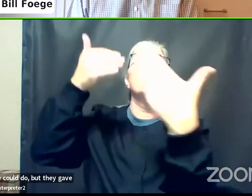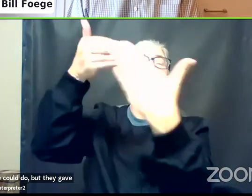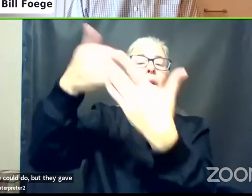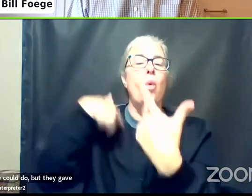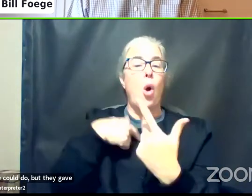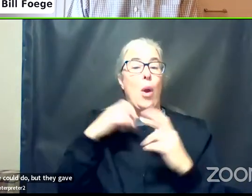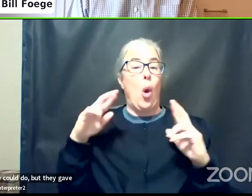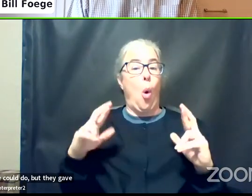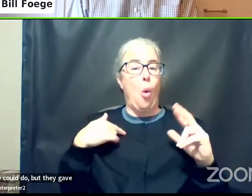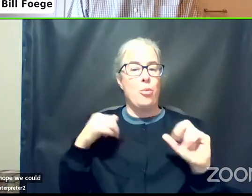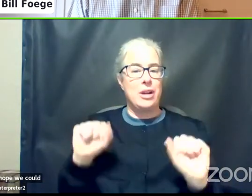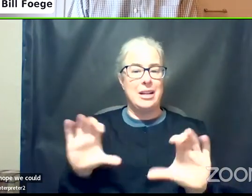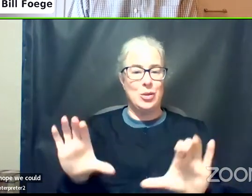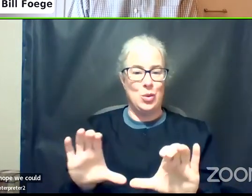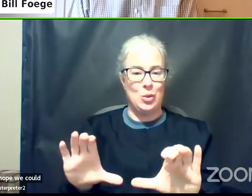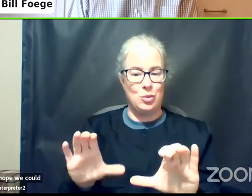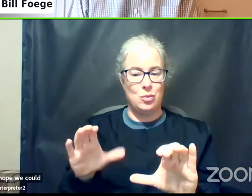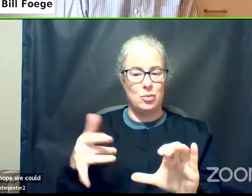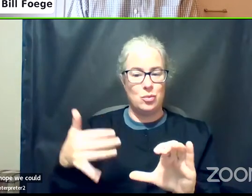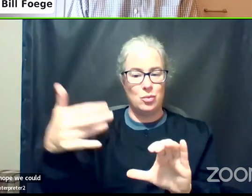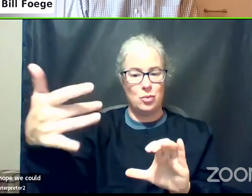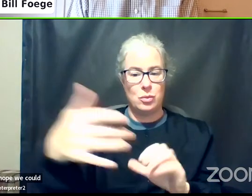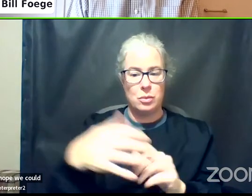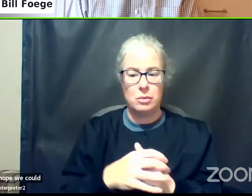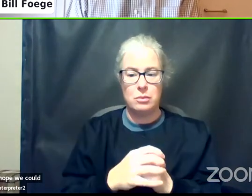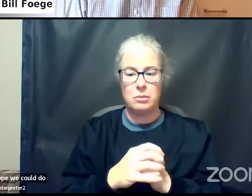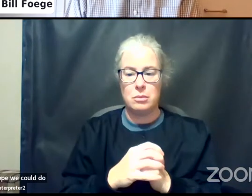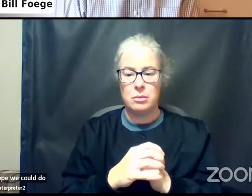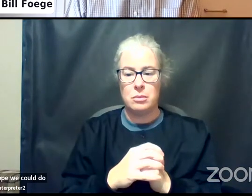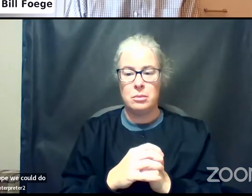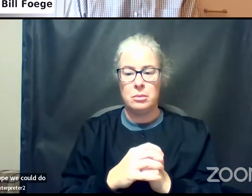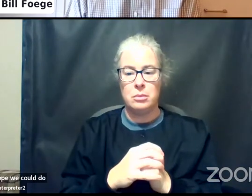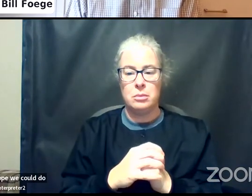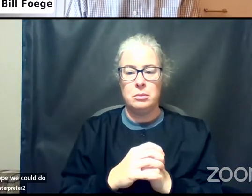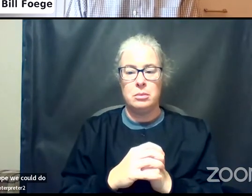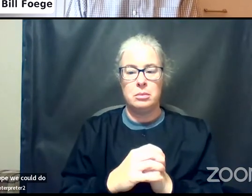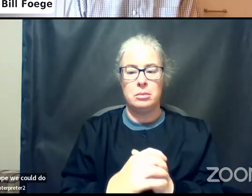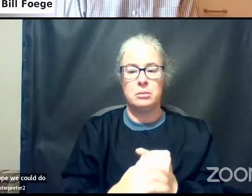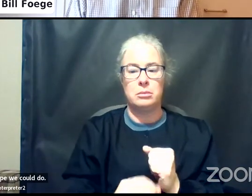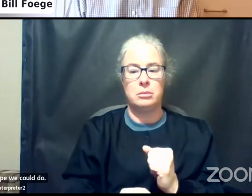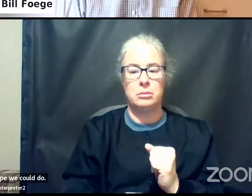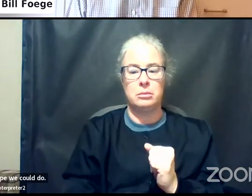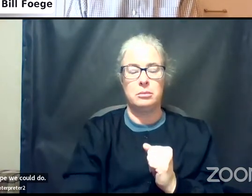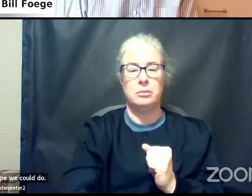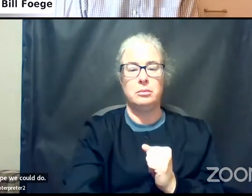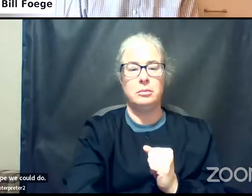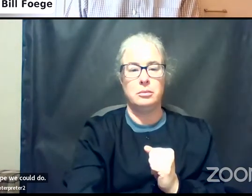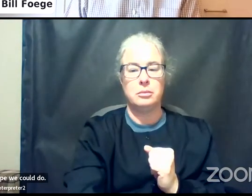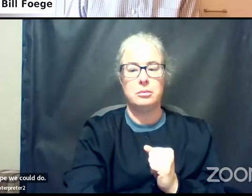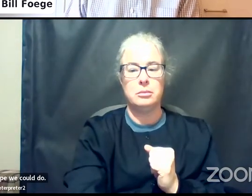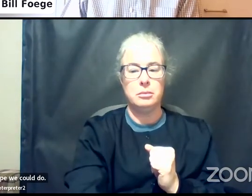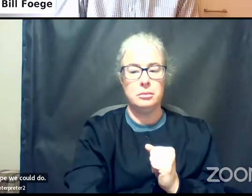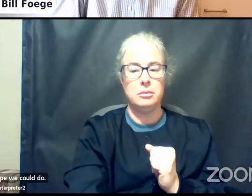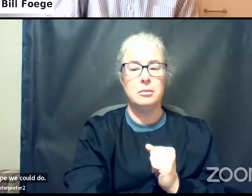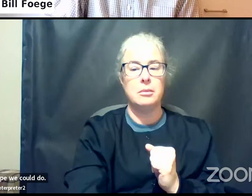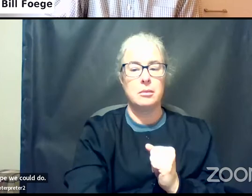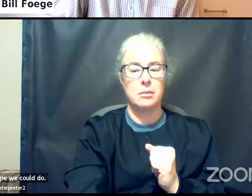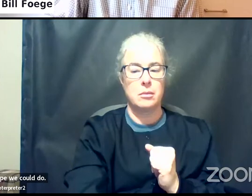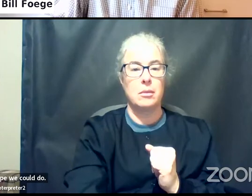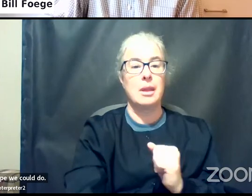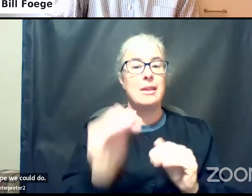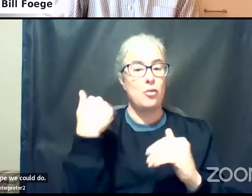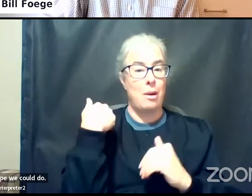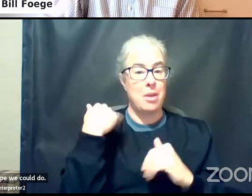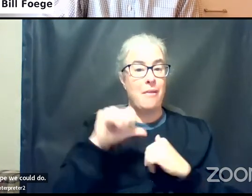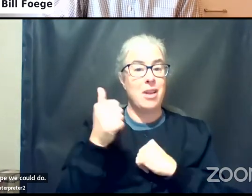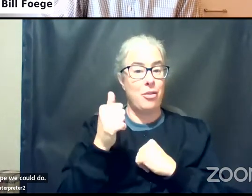what we hoped we could do so this also reminds me of another aspect of goal